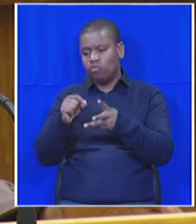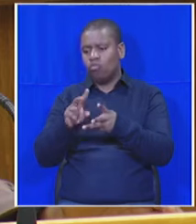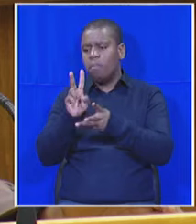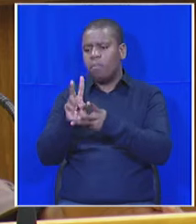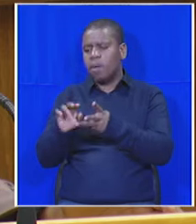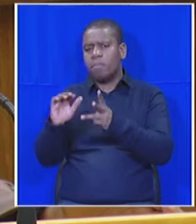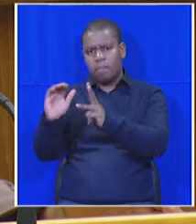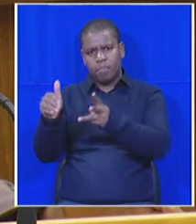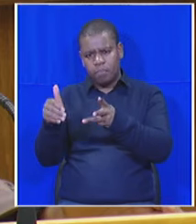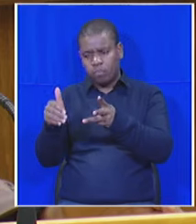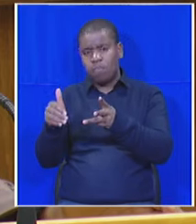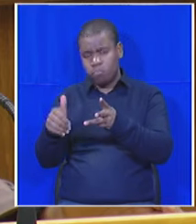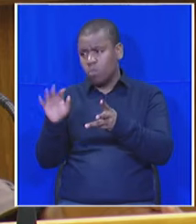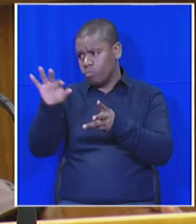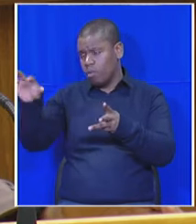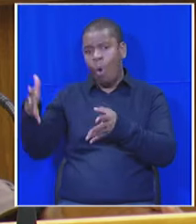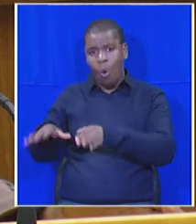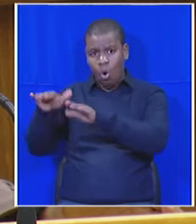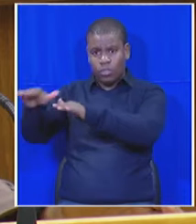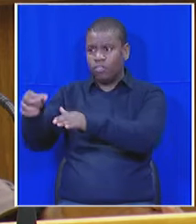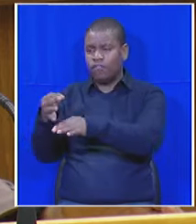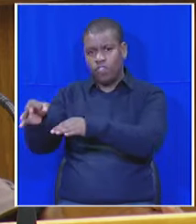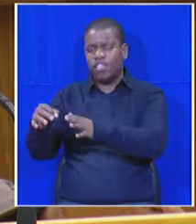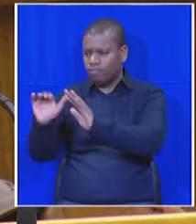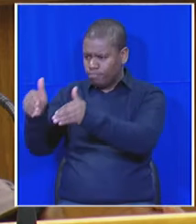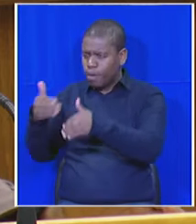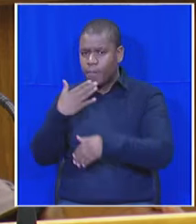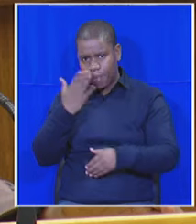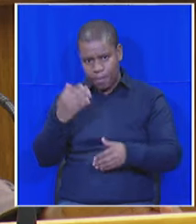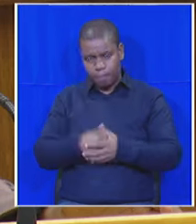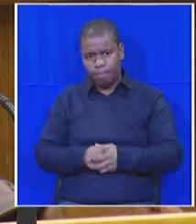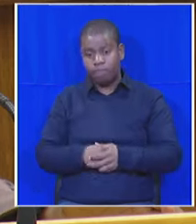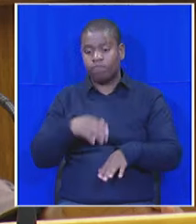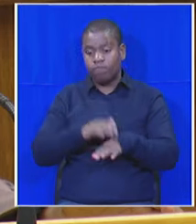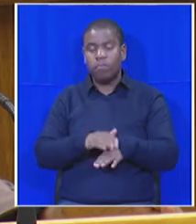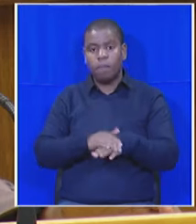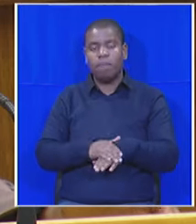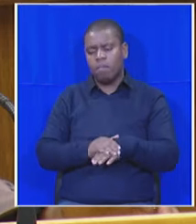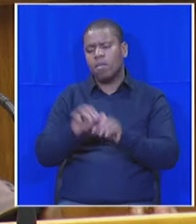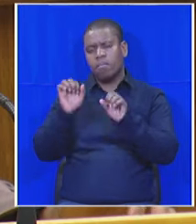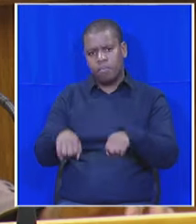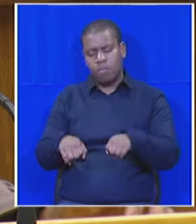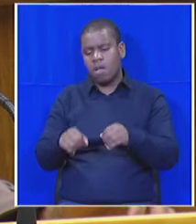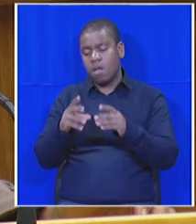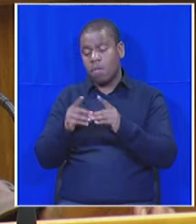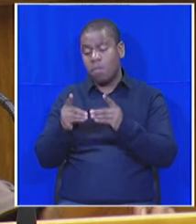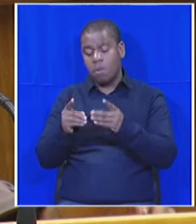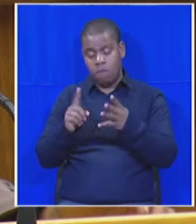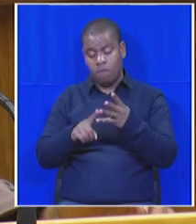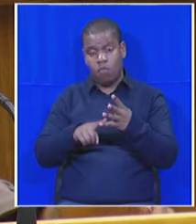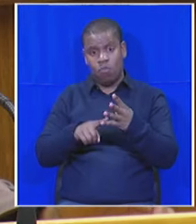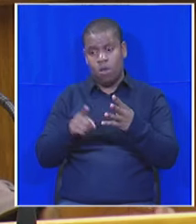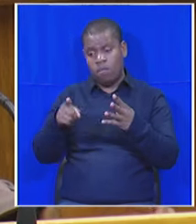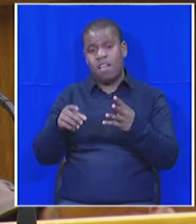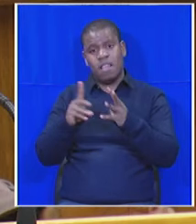our marine resources. Worse still, as is the case with abalone, where the department has admitted